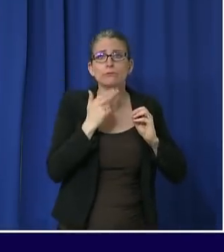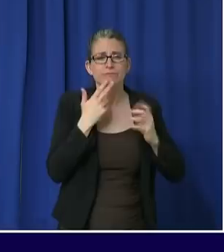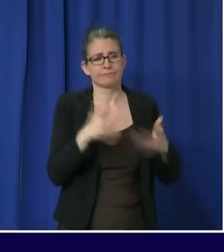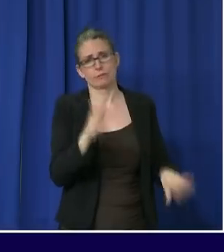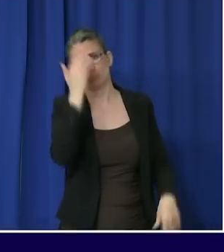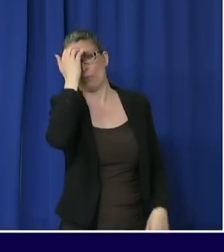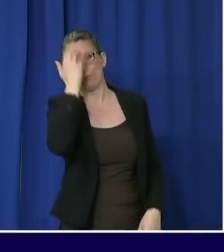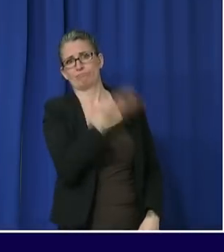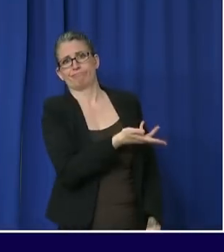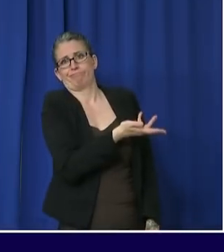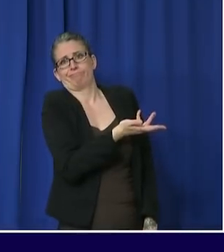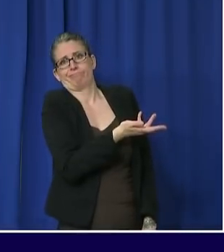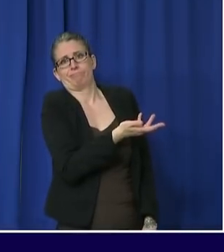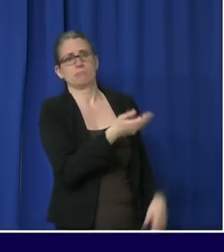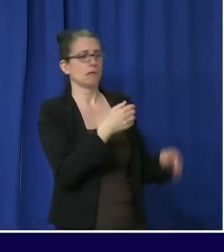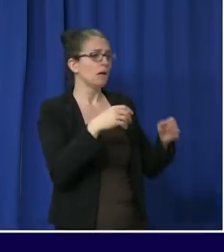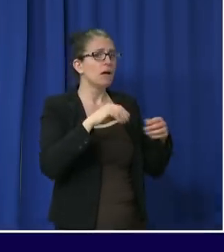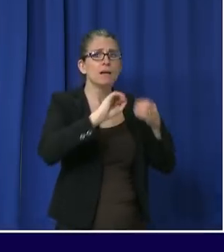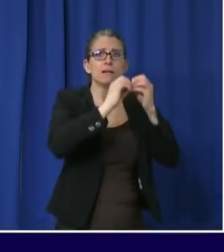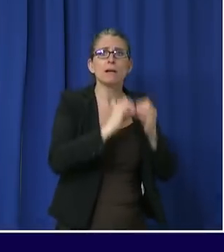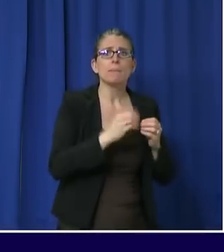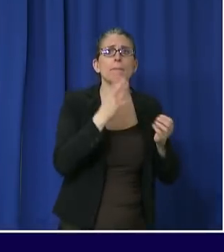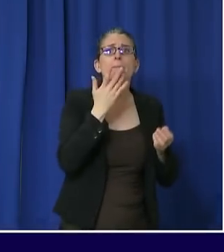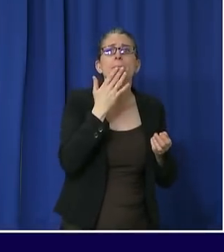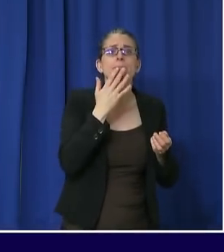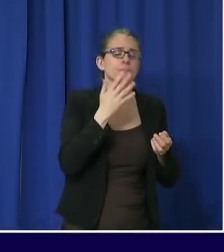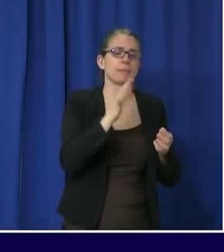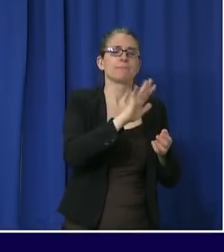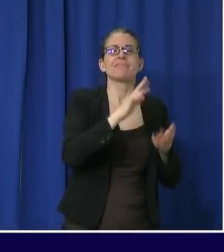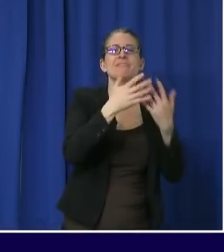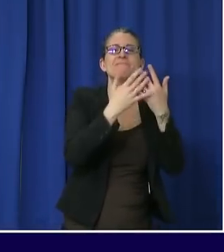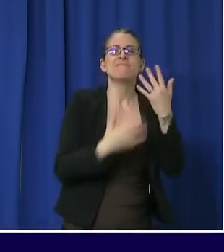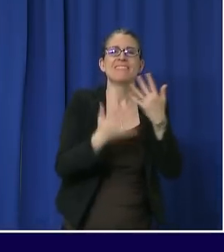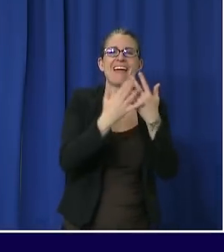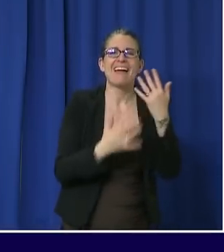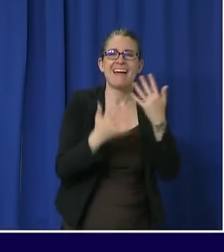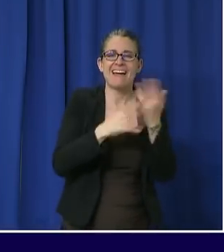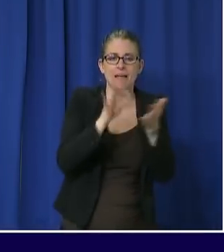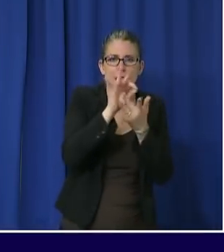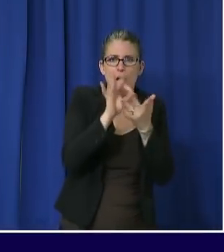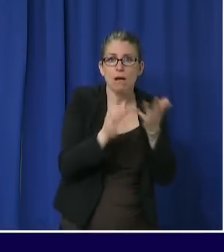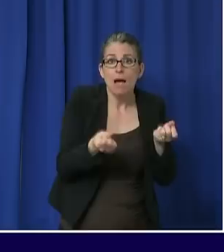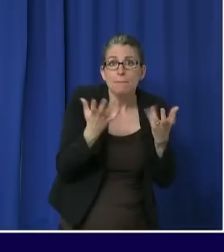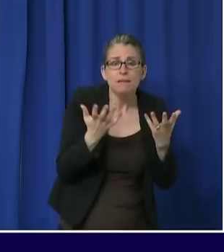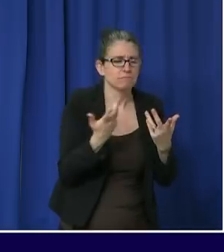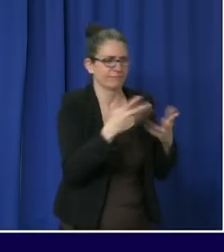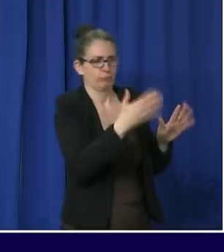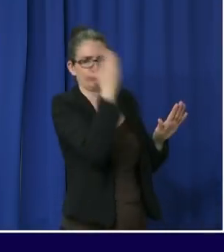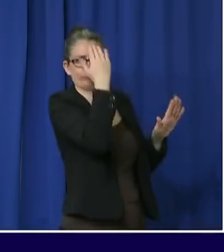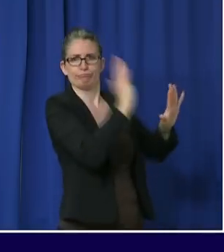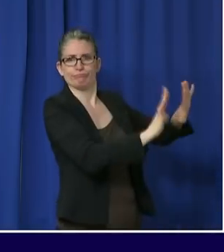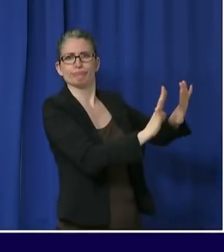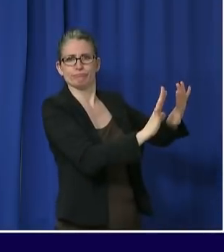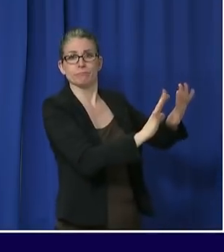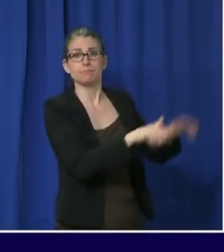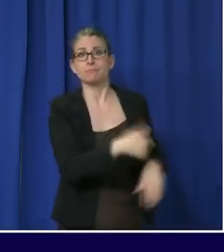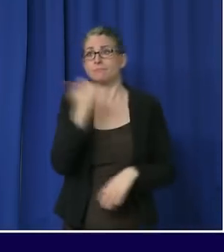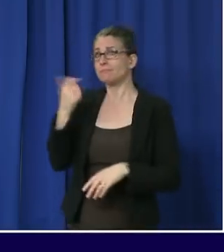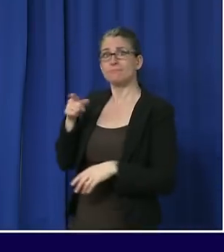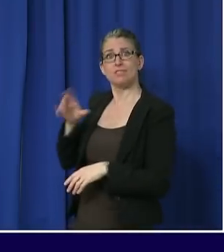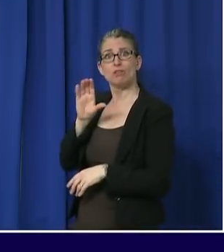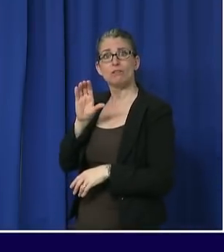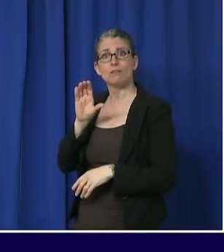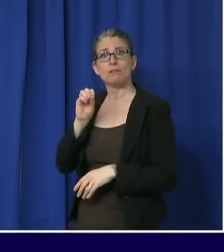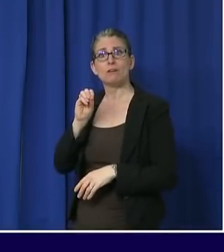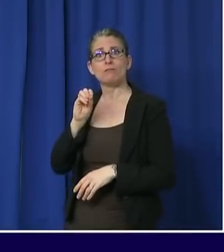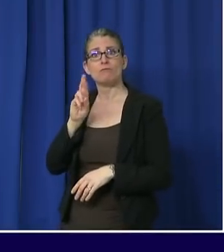infectious diseases, including, in this case, COVID-19, when we're still trying to characterize the size of the outbreak, the positivity rate